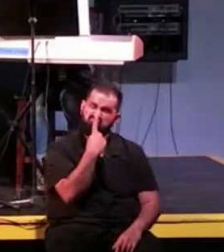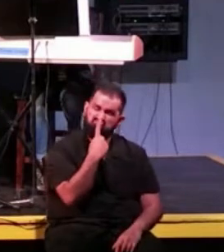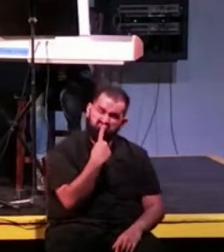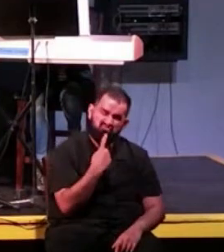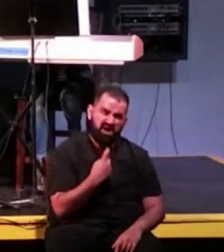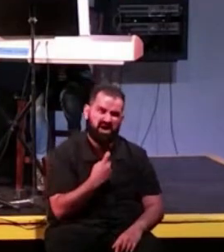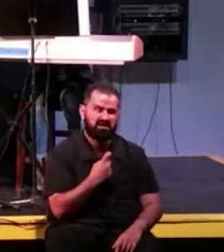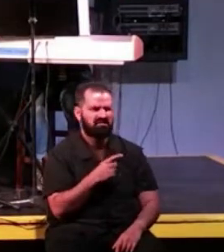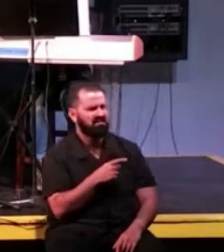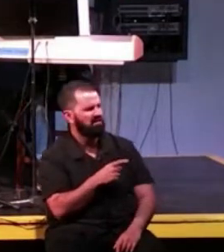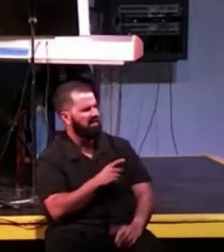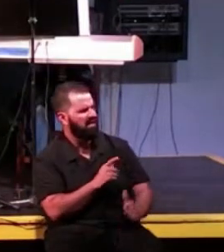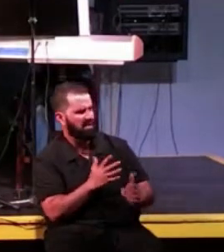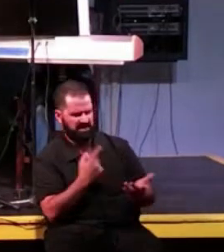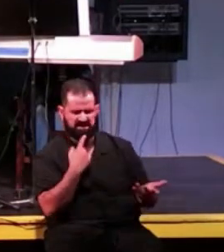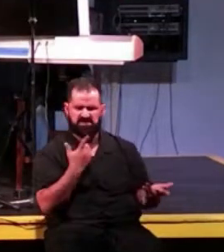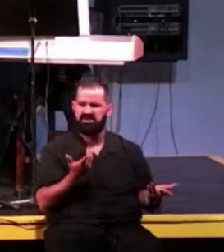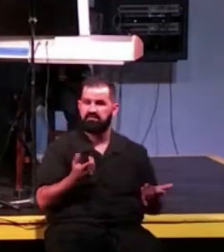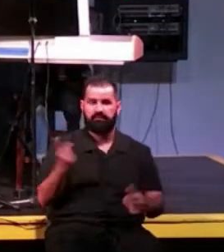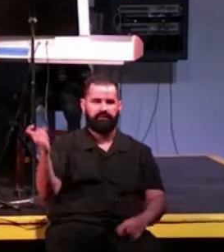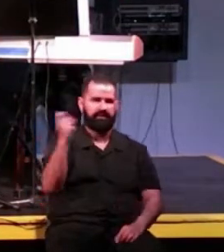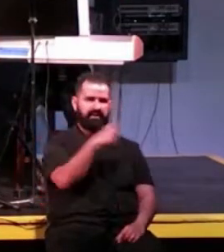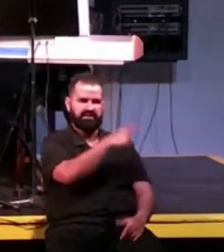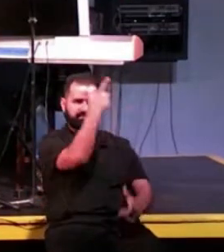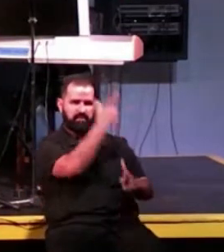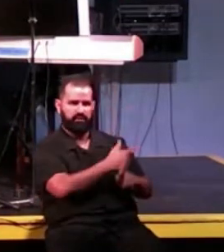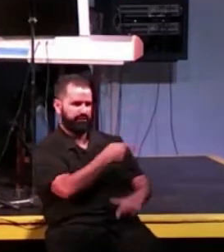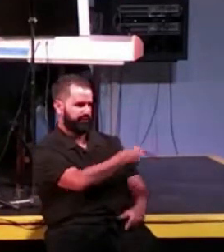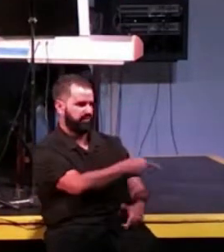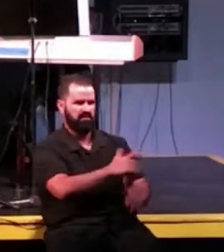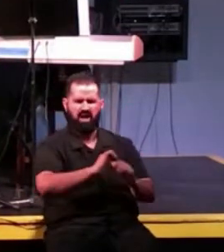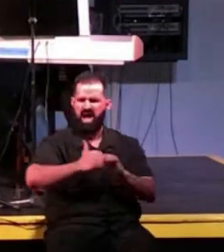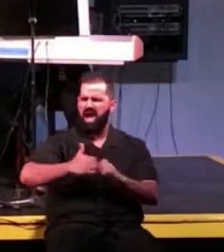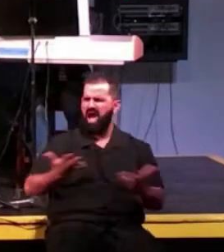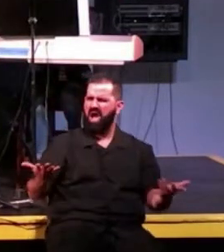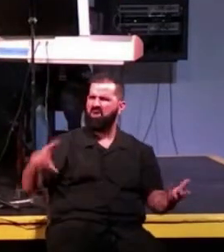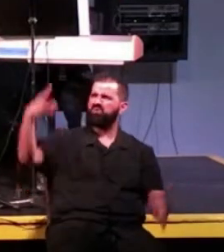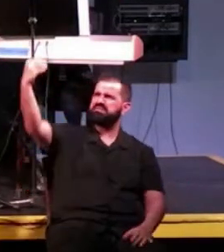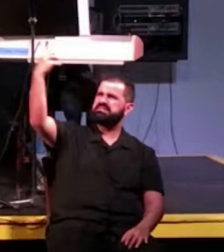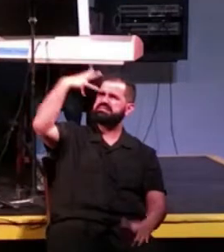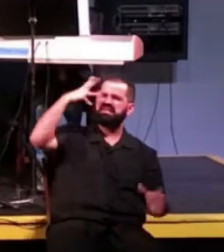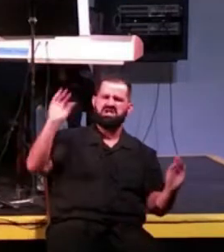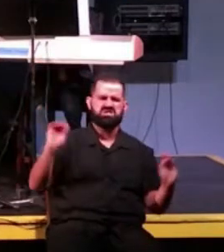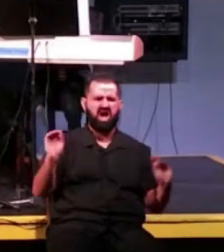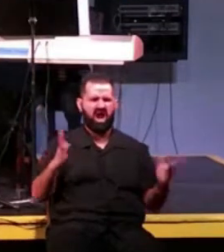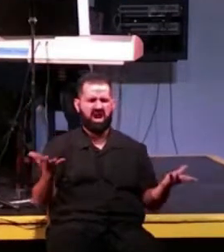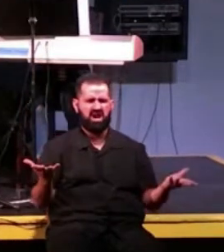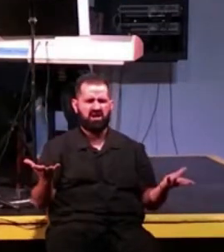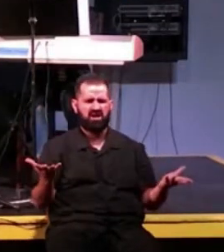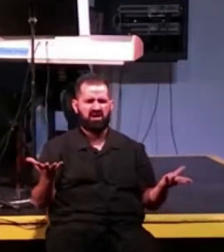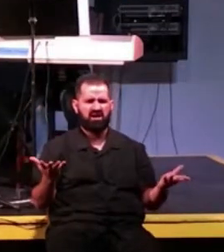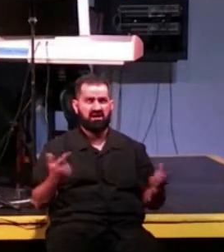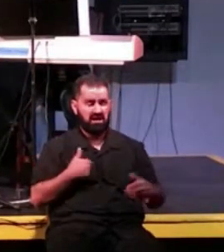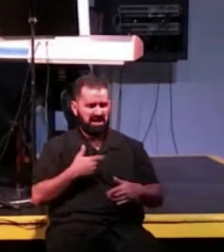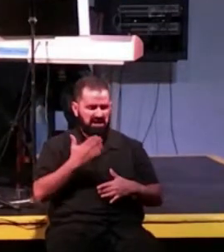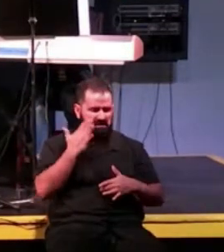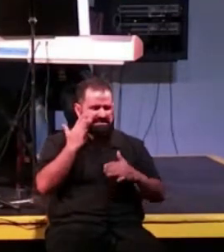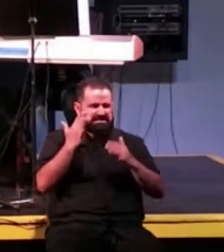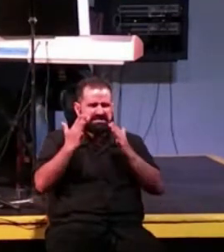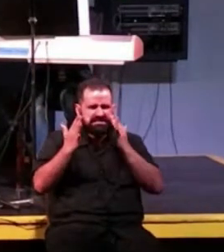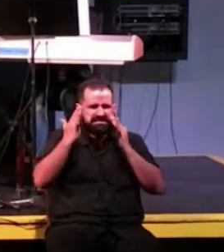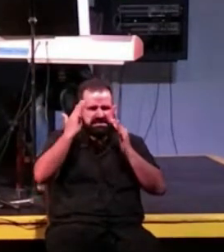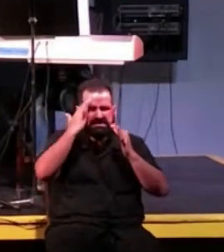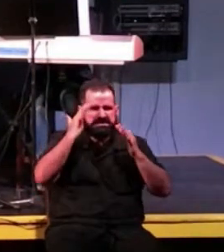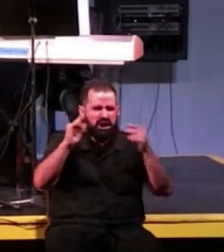And I said, how is it? I asked the science guy here. I said, how is this possible? And I'm putting aloe vera on. I'm like, man,